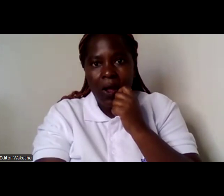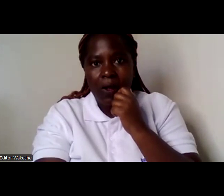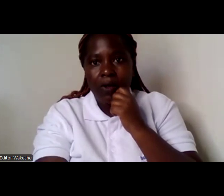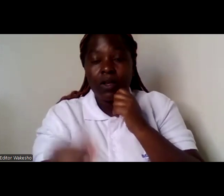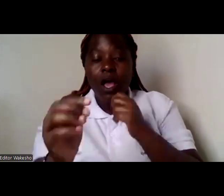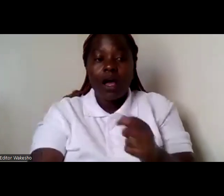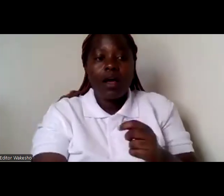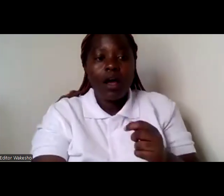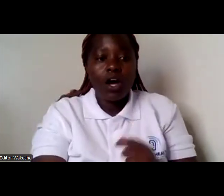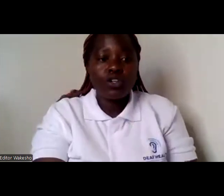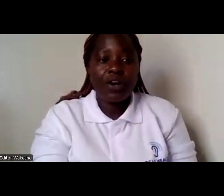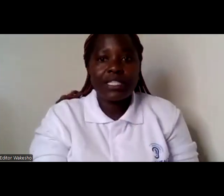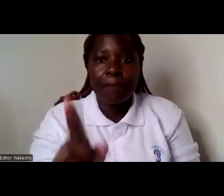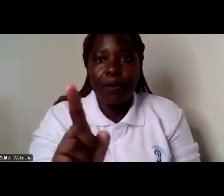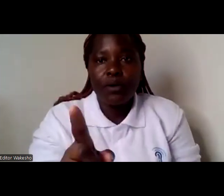repeat.